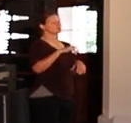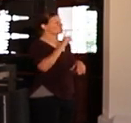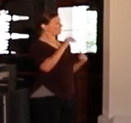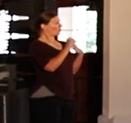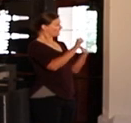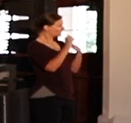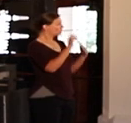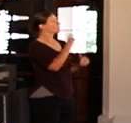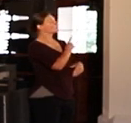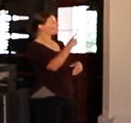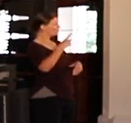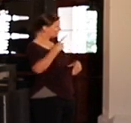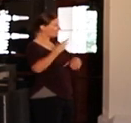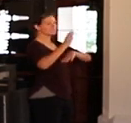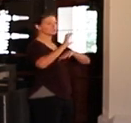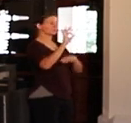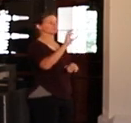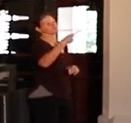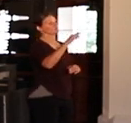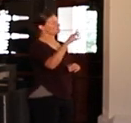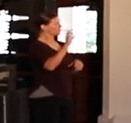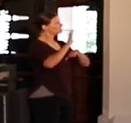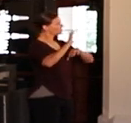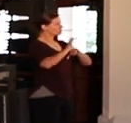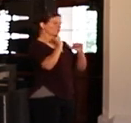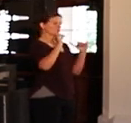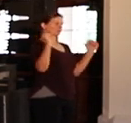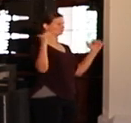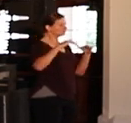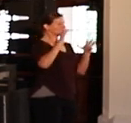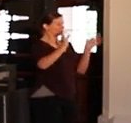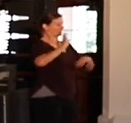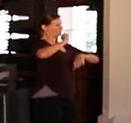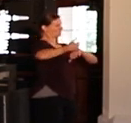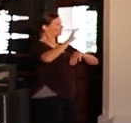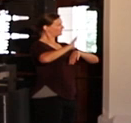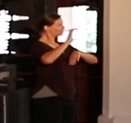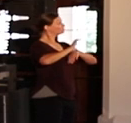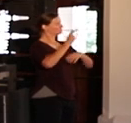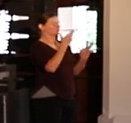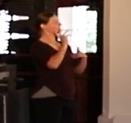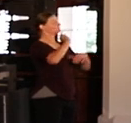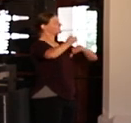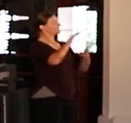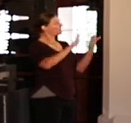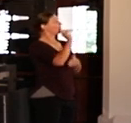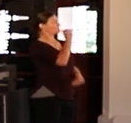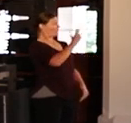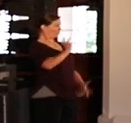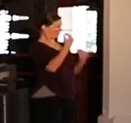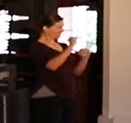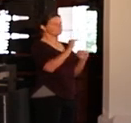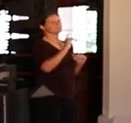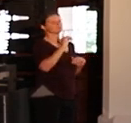leadership of Decatur Presbyterian Church gathered and decided to open a school for women in the Reconstruction South, they chose not only